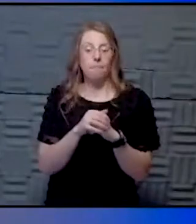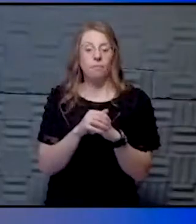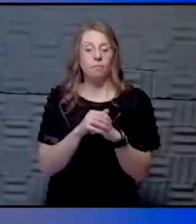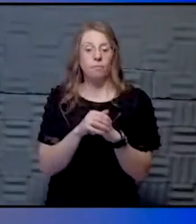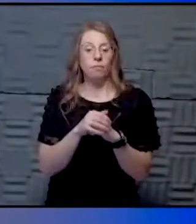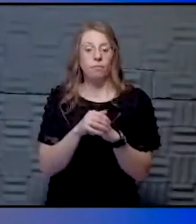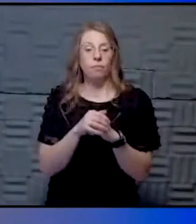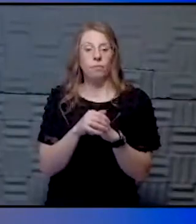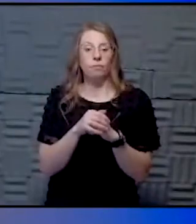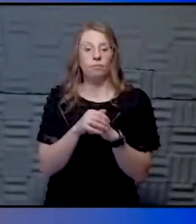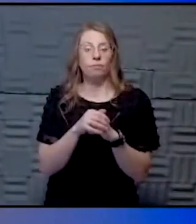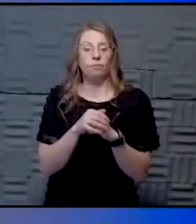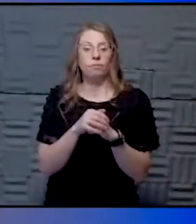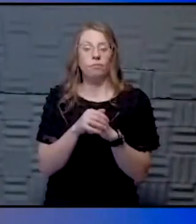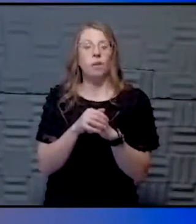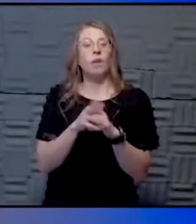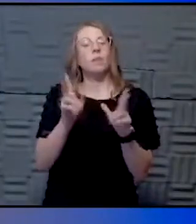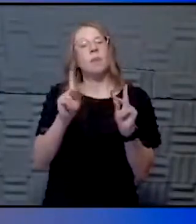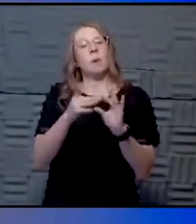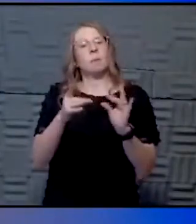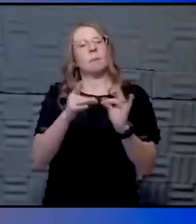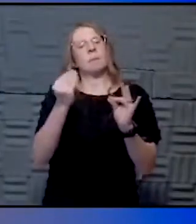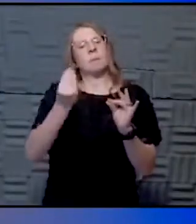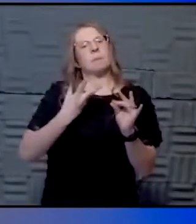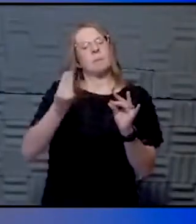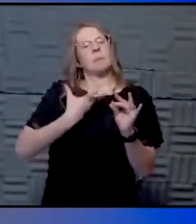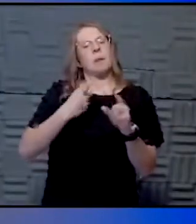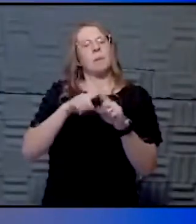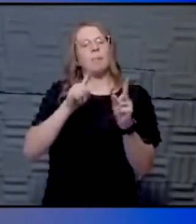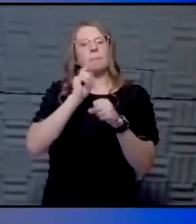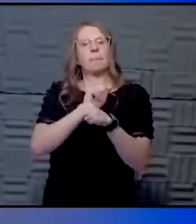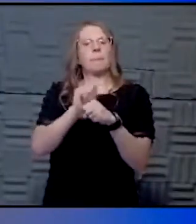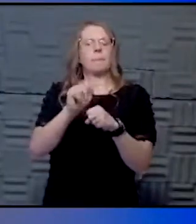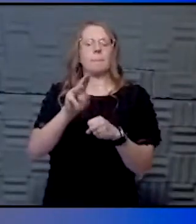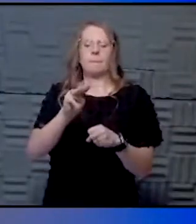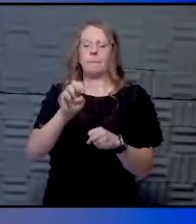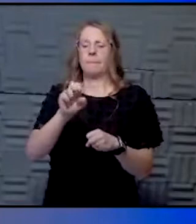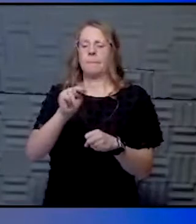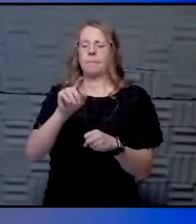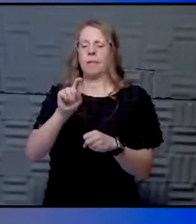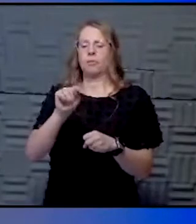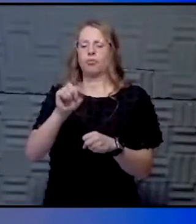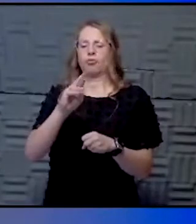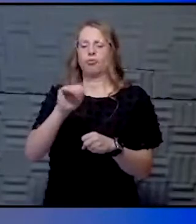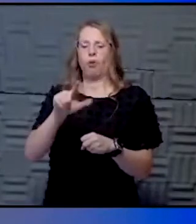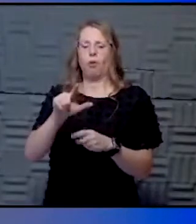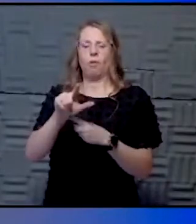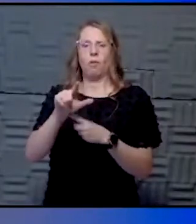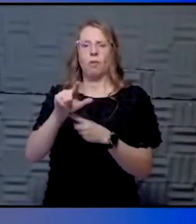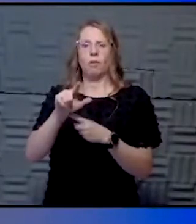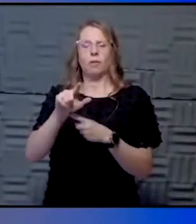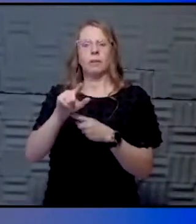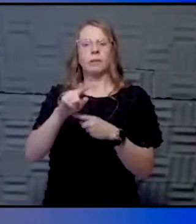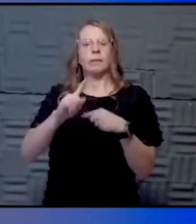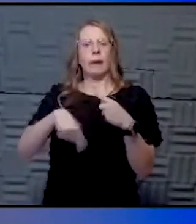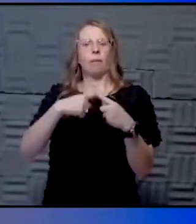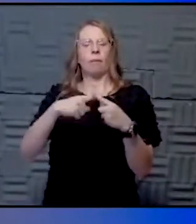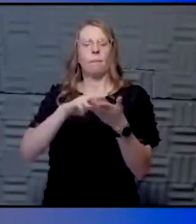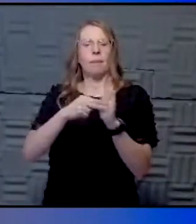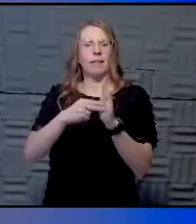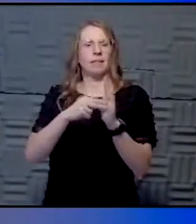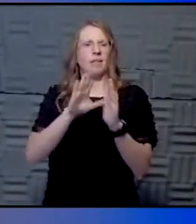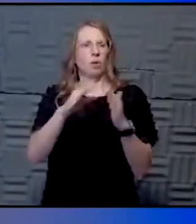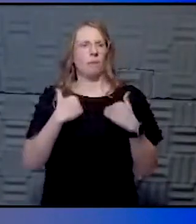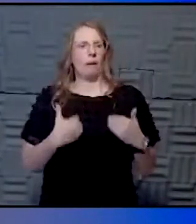of, I would say, you know, people telling us this, but we do know that really your menstrual cycle is a reflection of your overall body and stress level. So, you know, it's